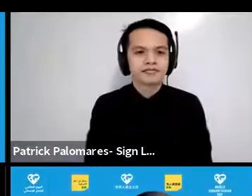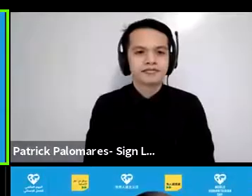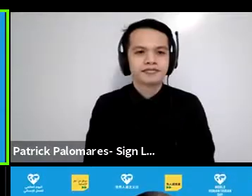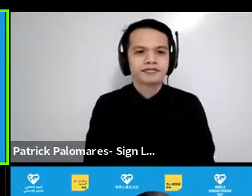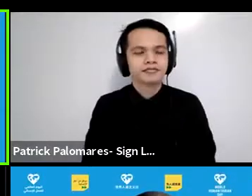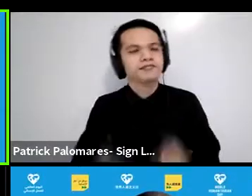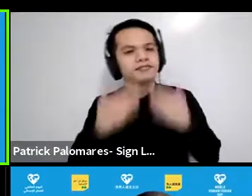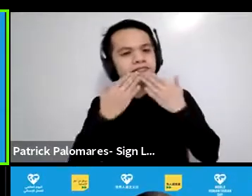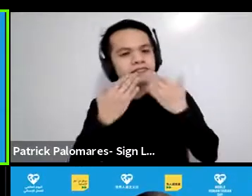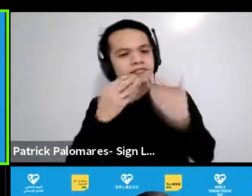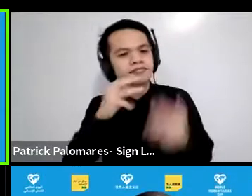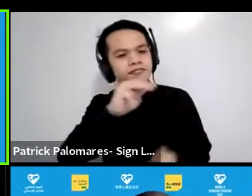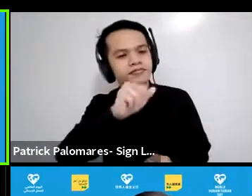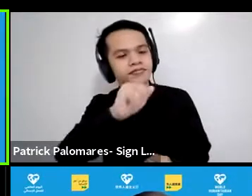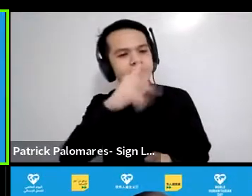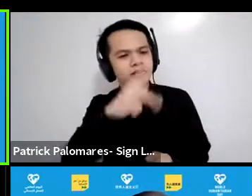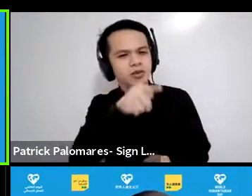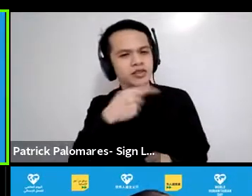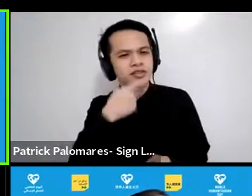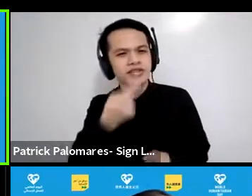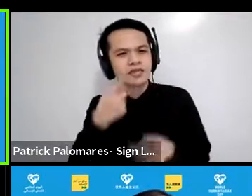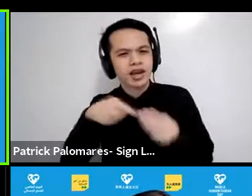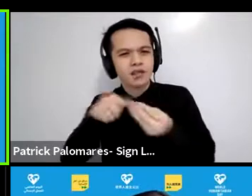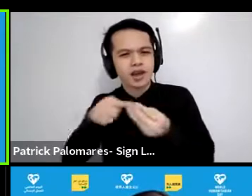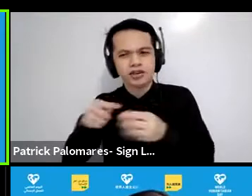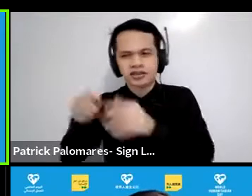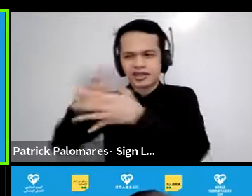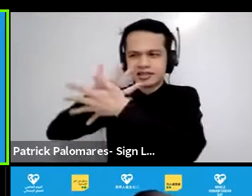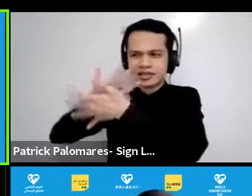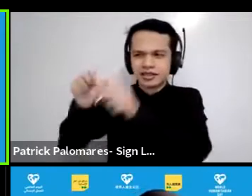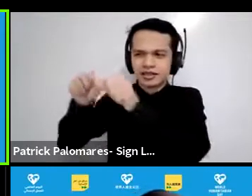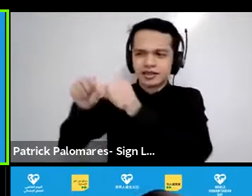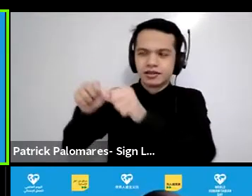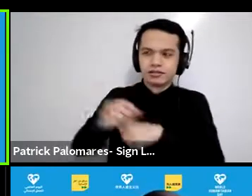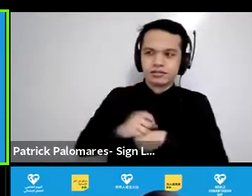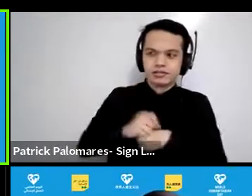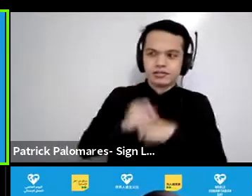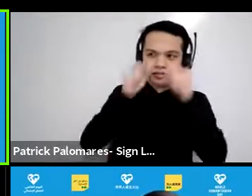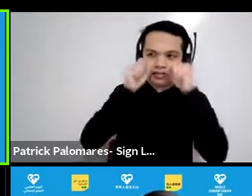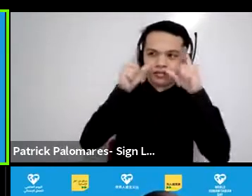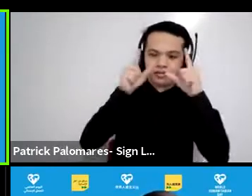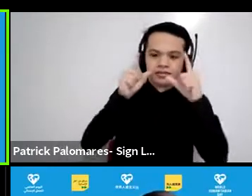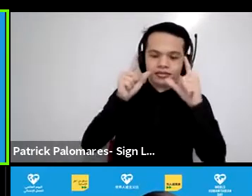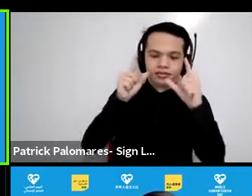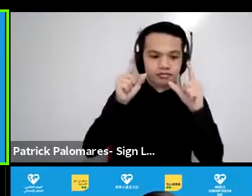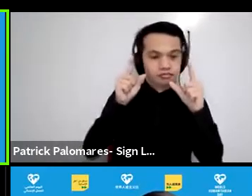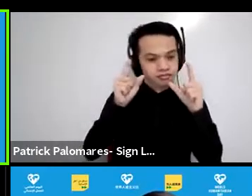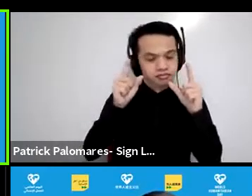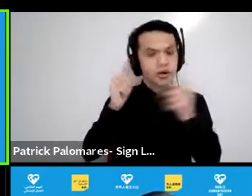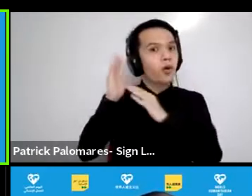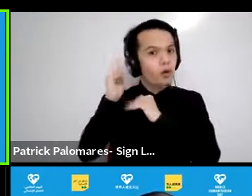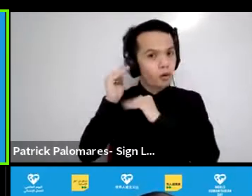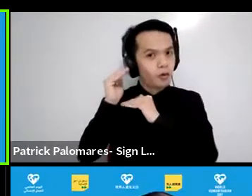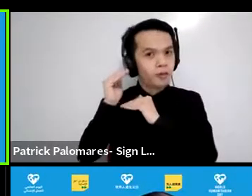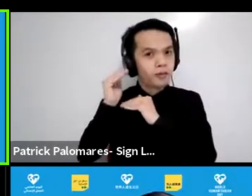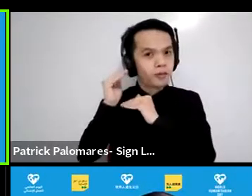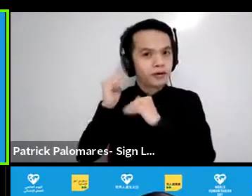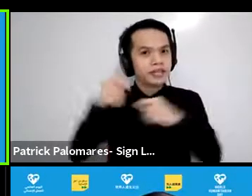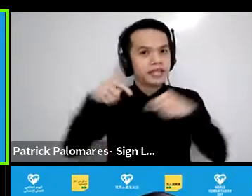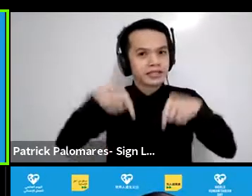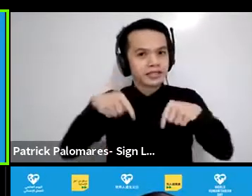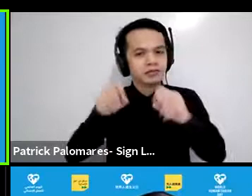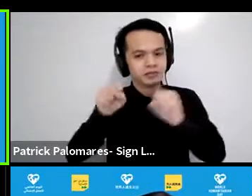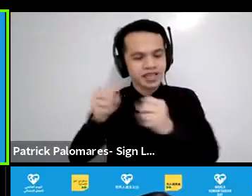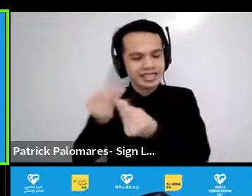Thank you, Mark. You mentioned the permanent pandemic. Lumaki yung mata ko dun. But I mean, hopefully this will be